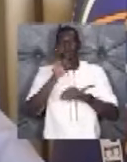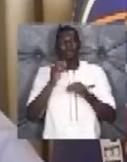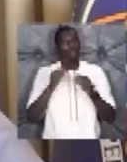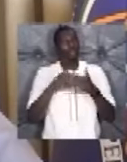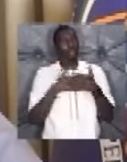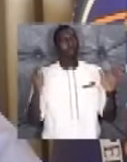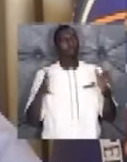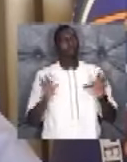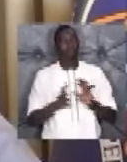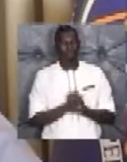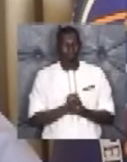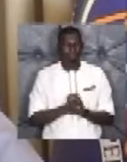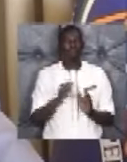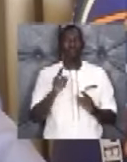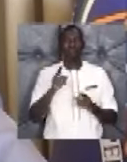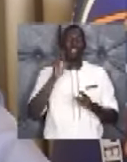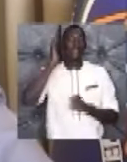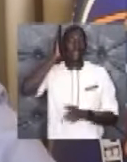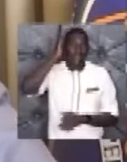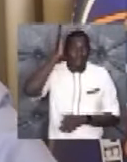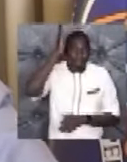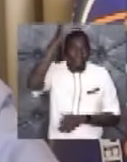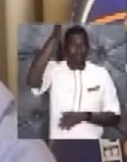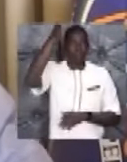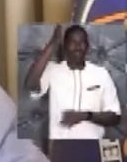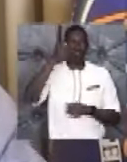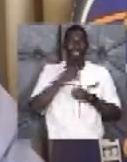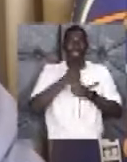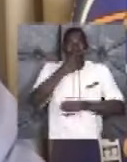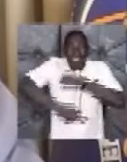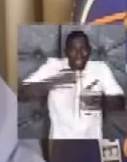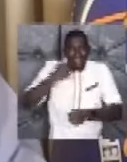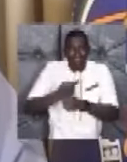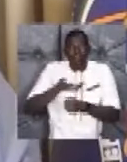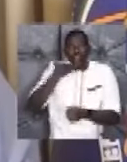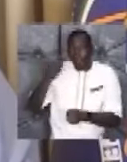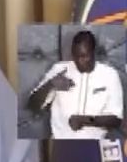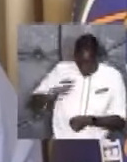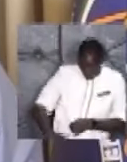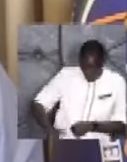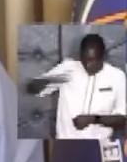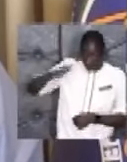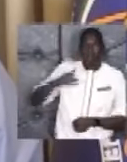manner that future generations will be proud of.